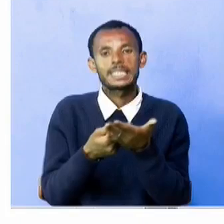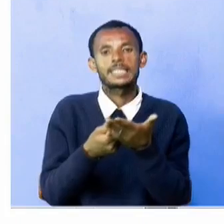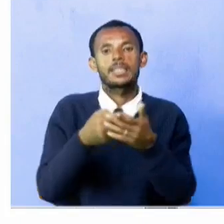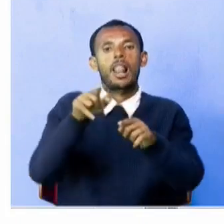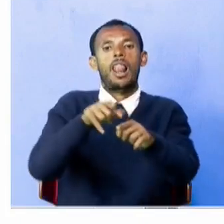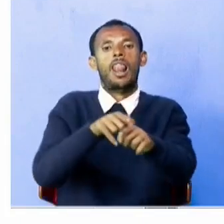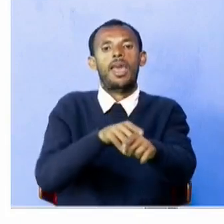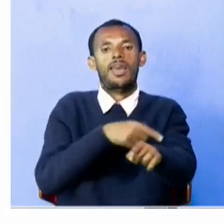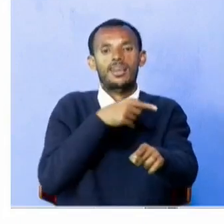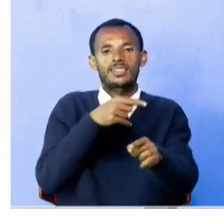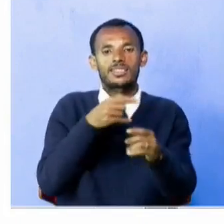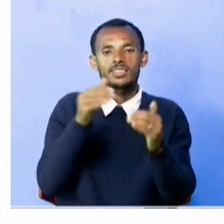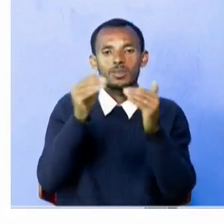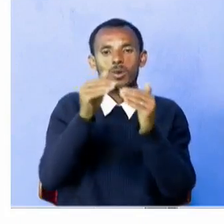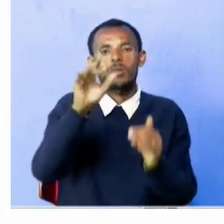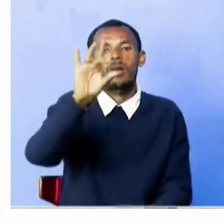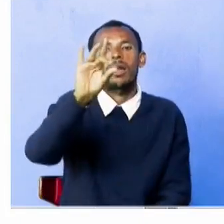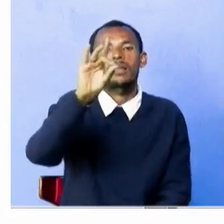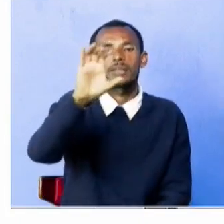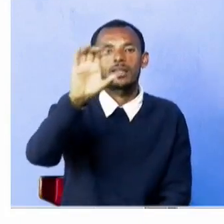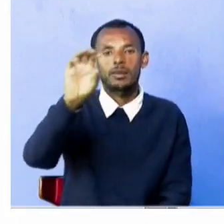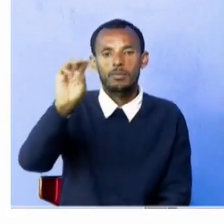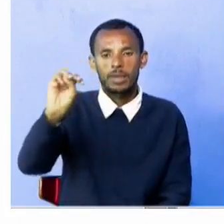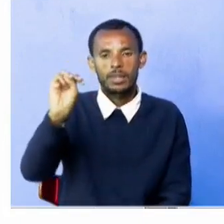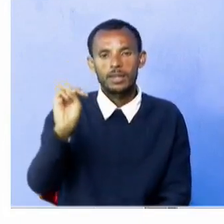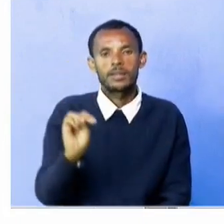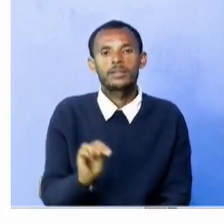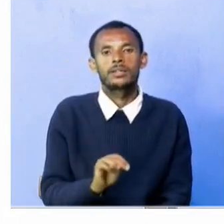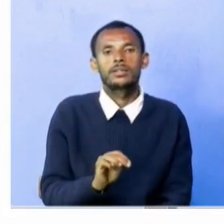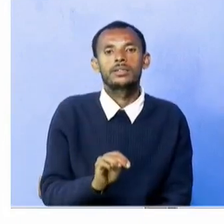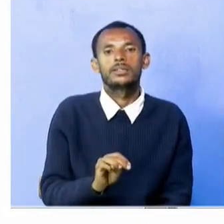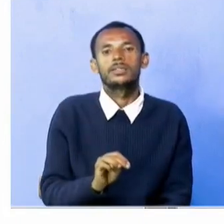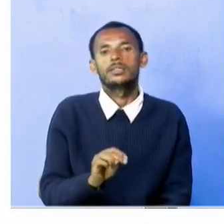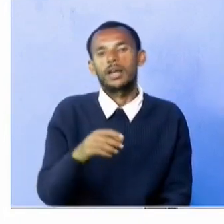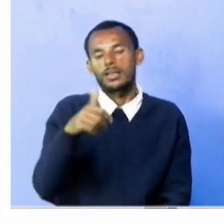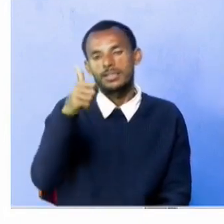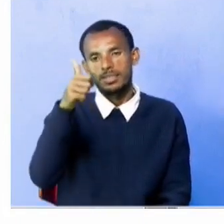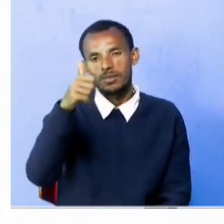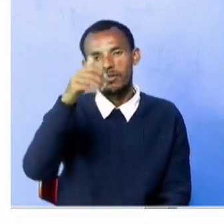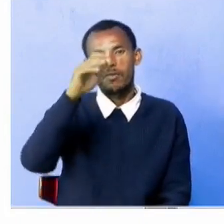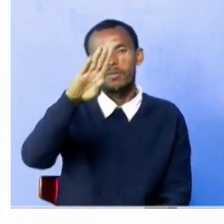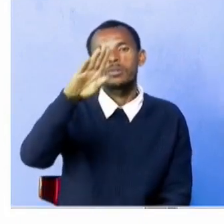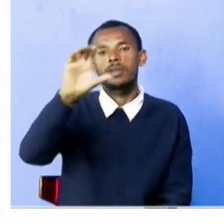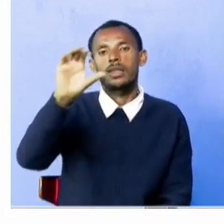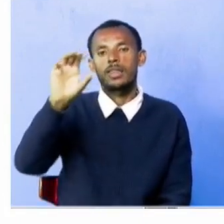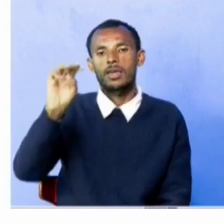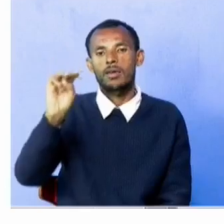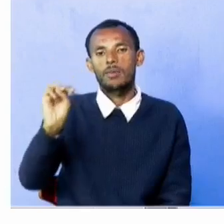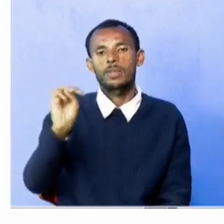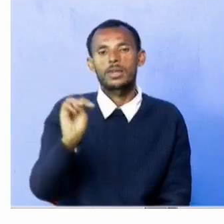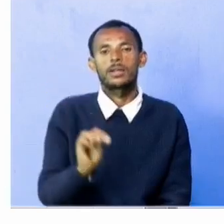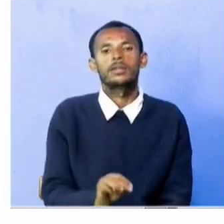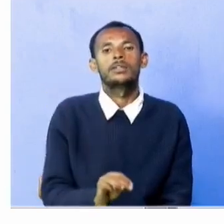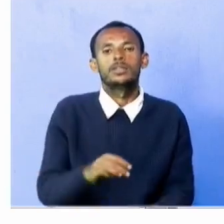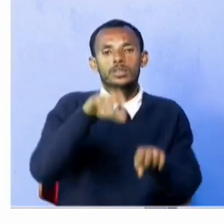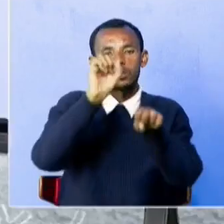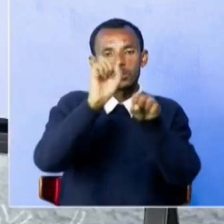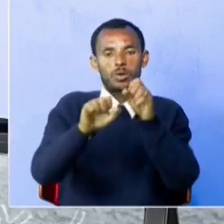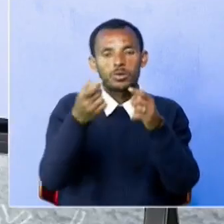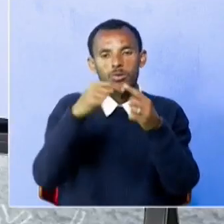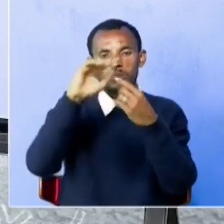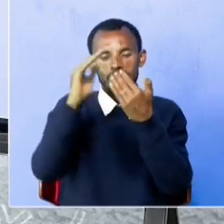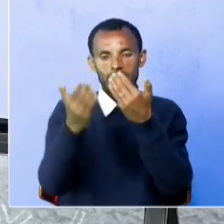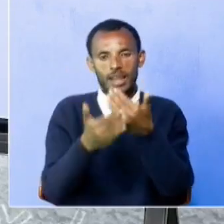is 8 centimeter and this is 4 centimeter. Okay, so to